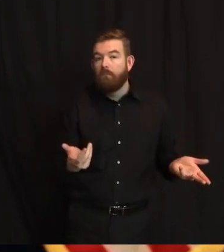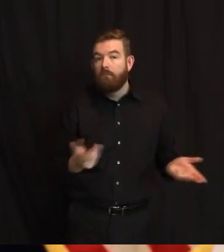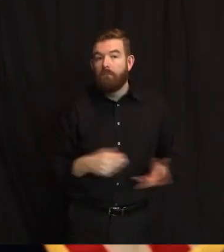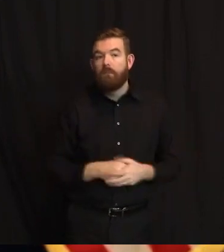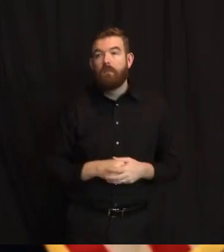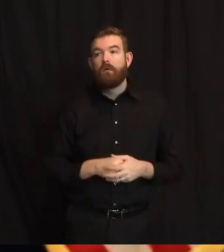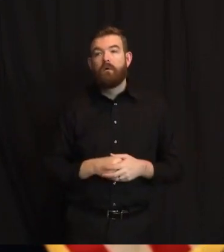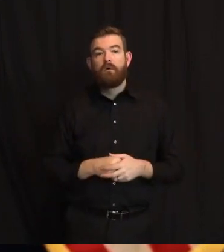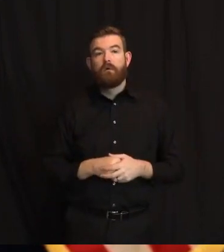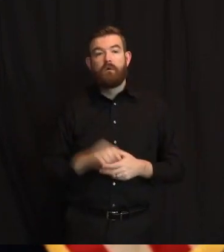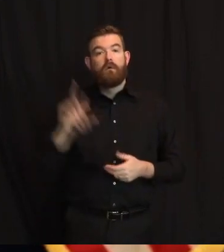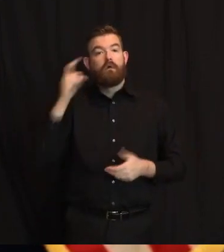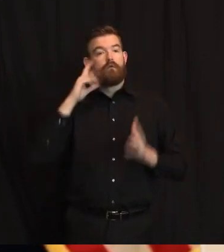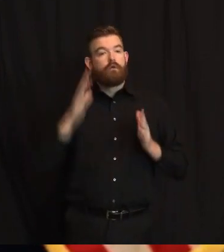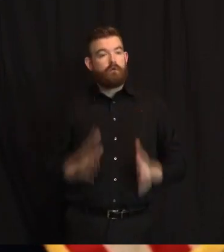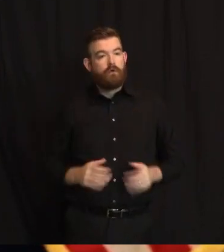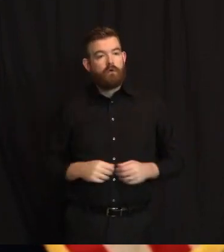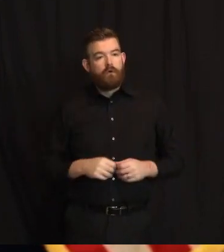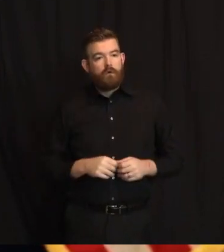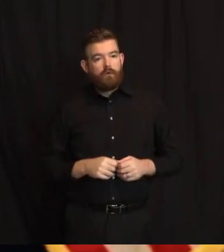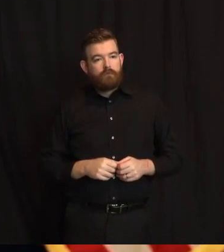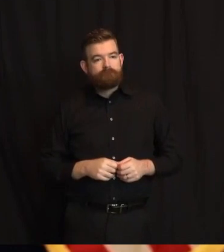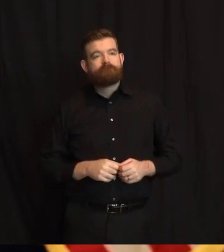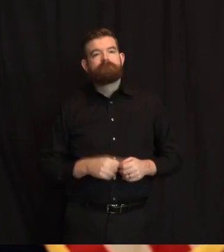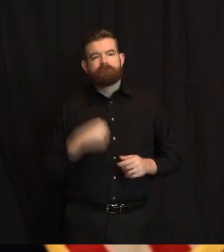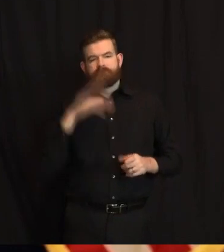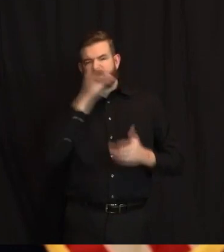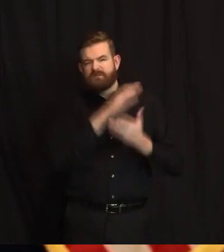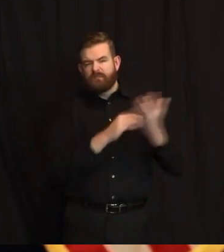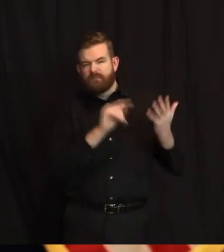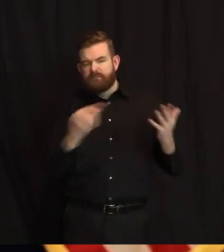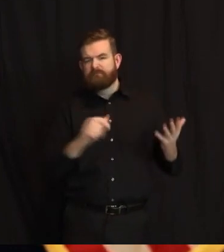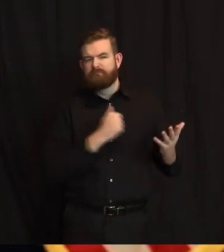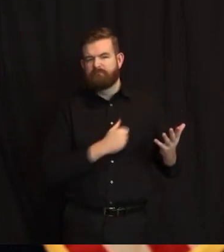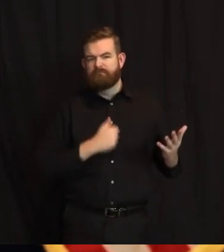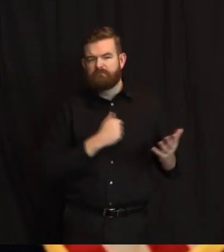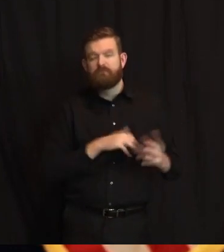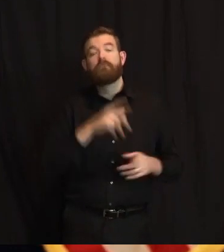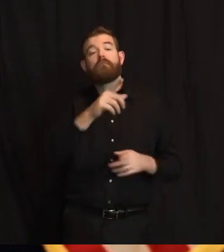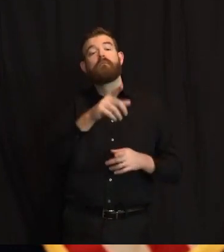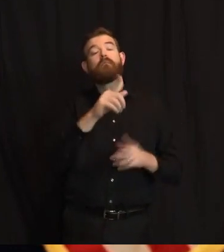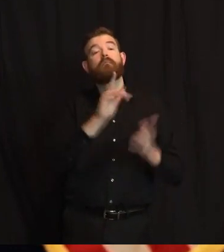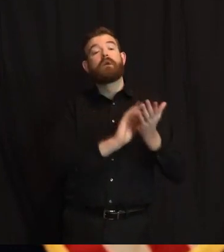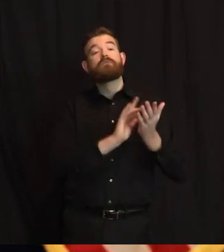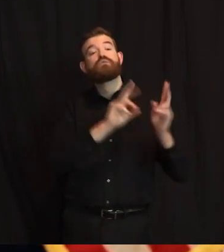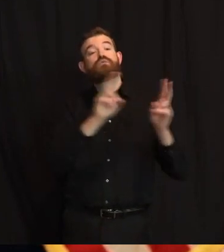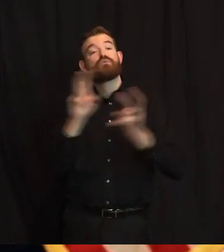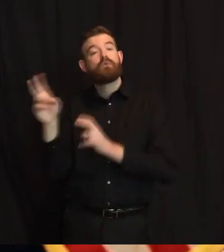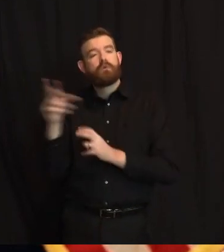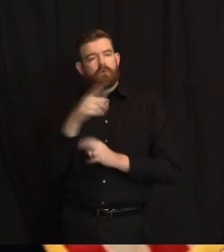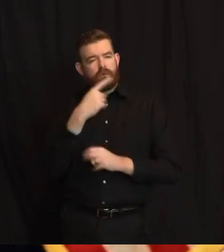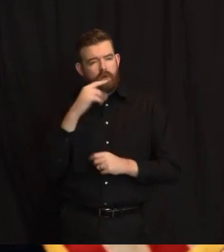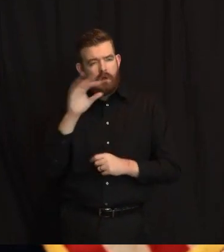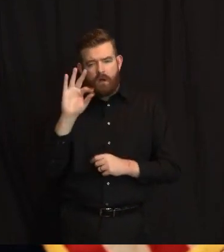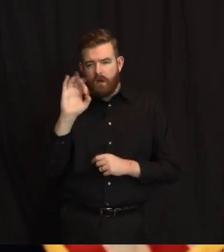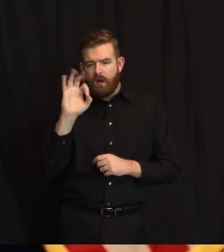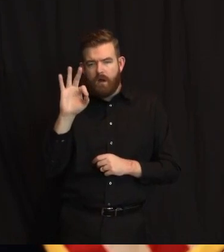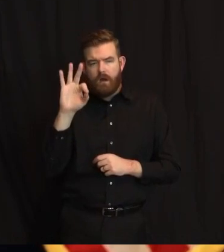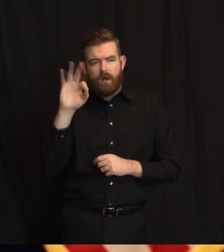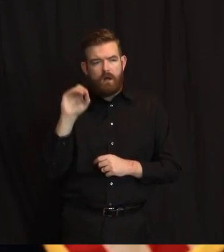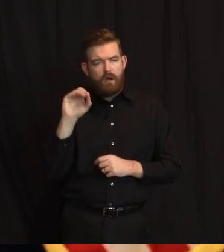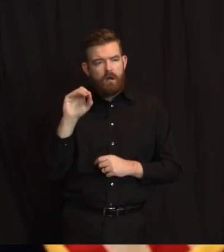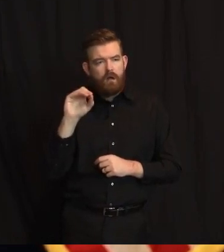I missed some of that, I apologize, but I know on underlying conditions, Judy, you had 990. I think Ed has the